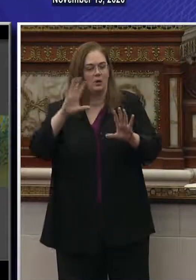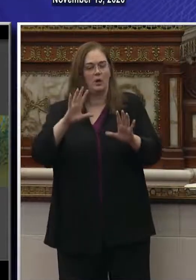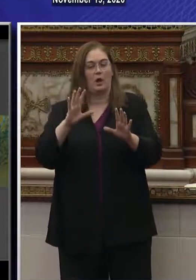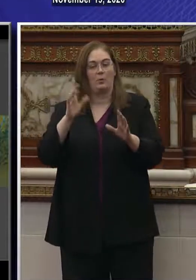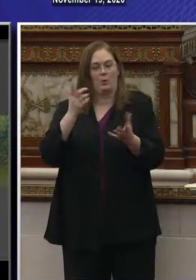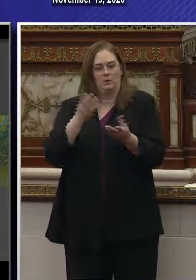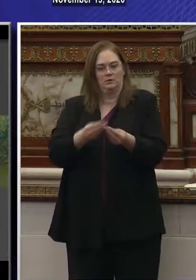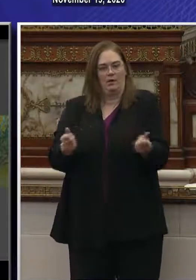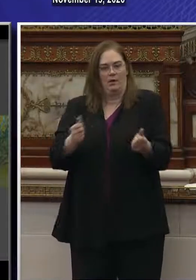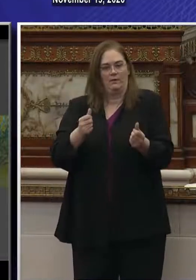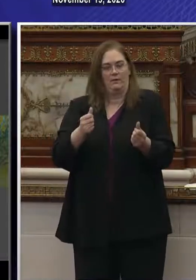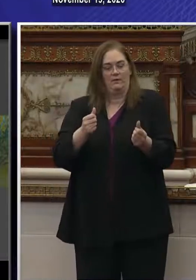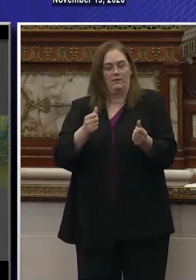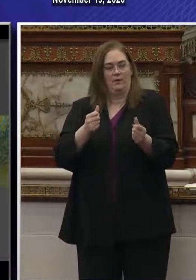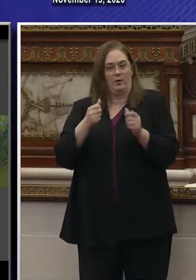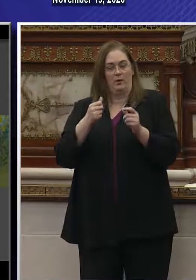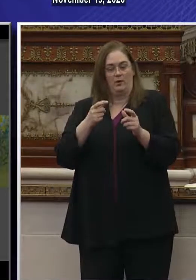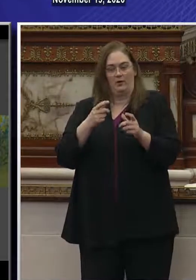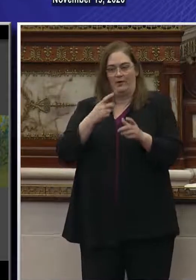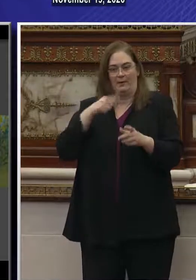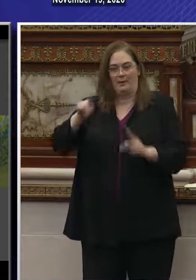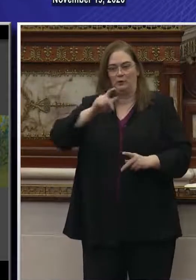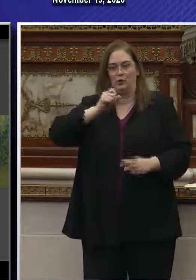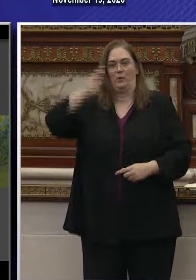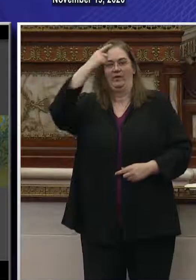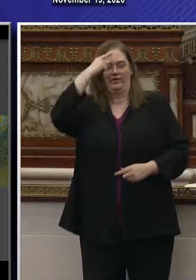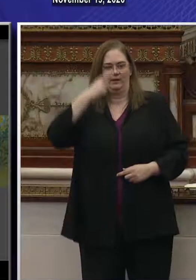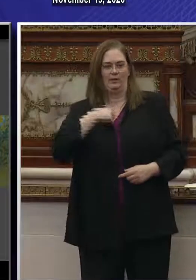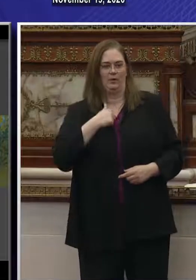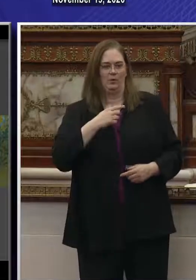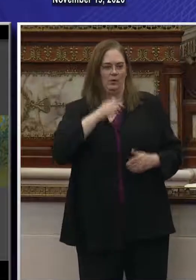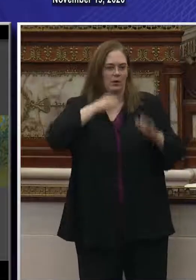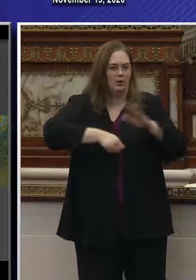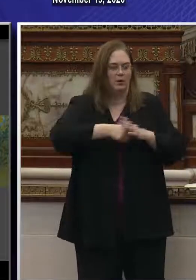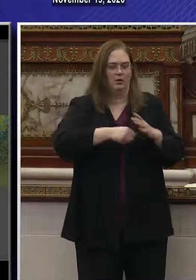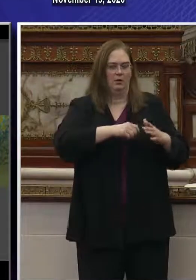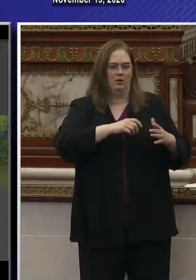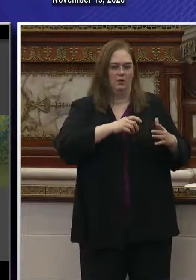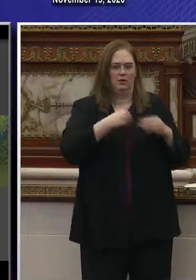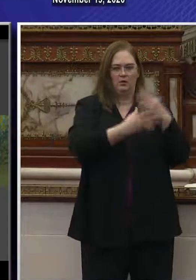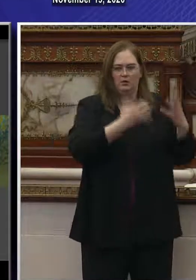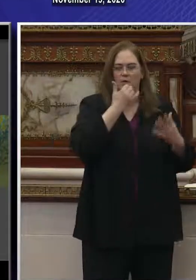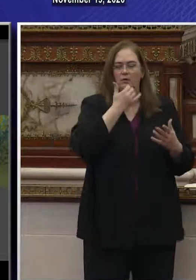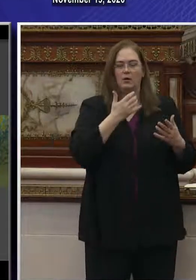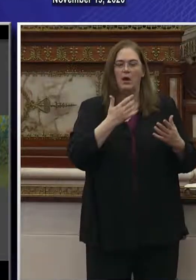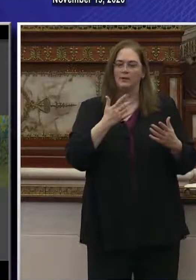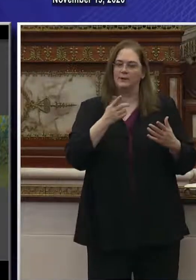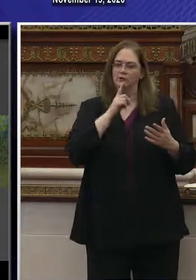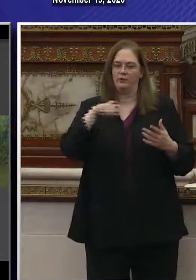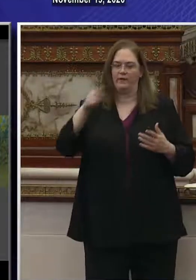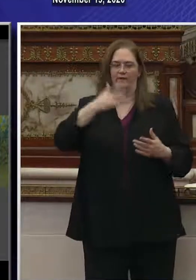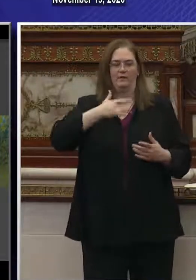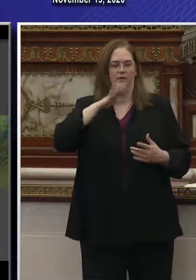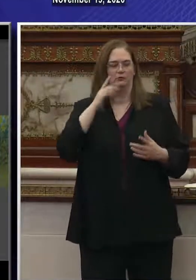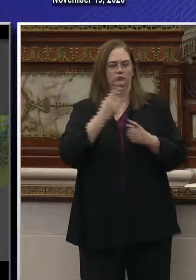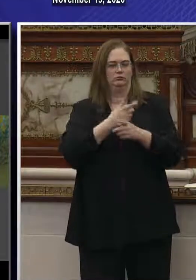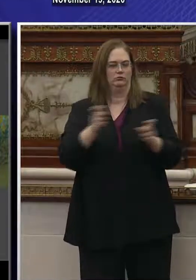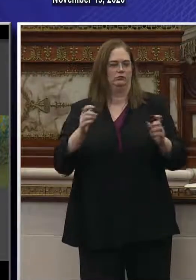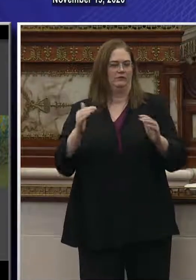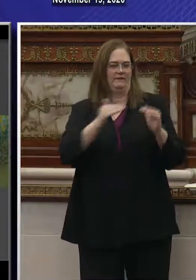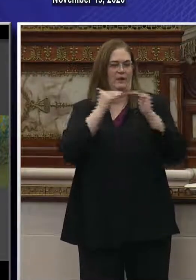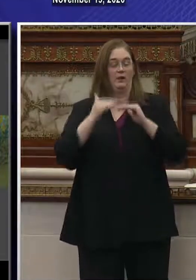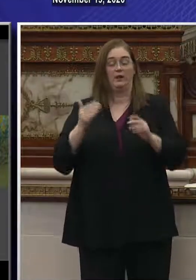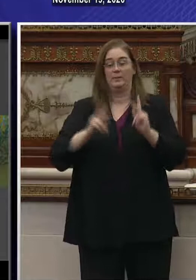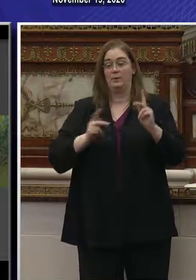notion that it's happening, and in terms of making sure that people are being treated fairly, and that those who are most